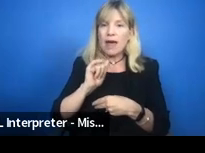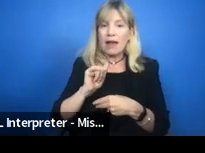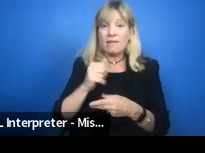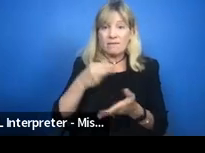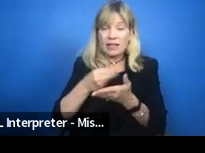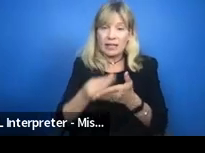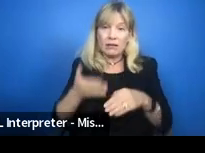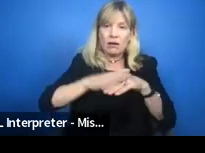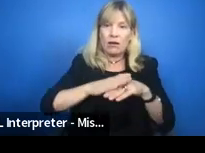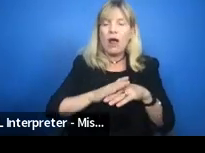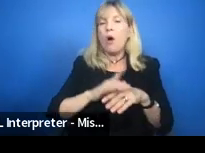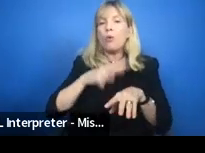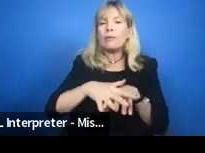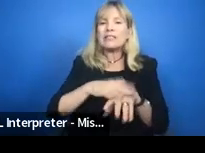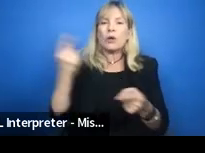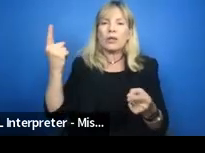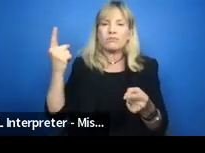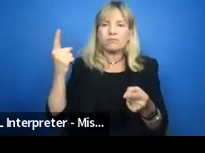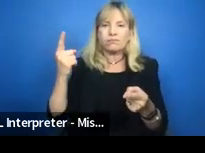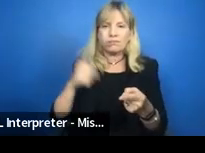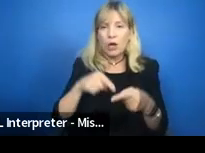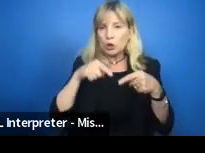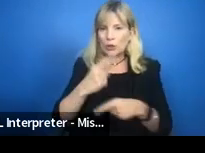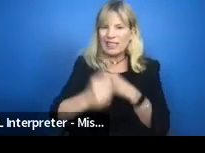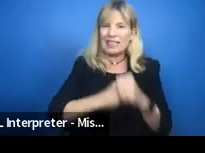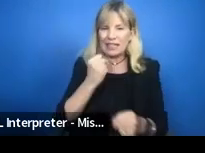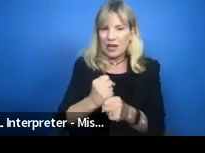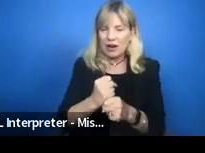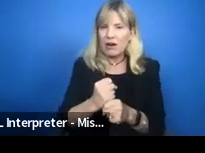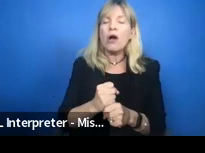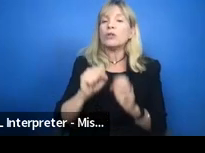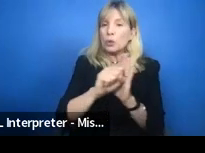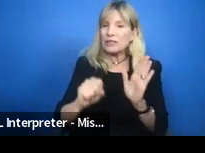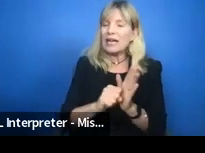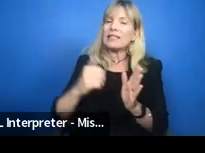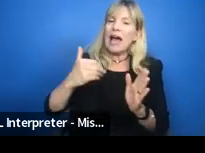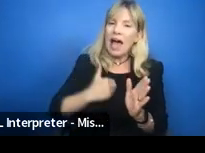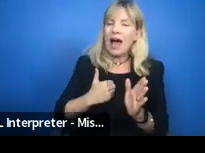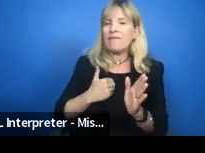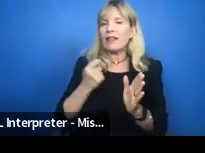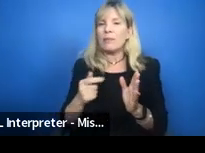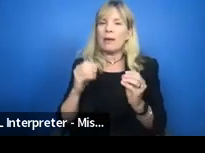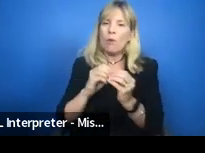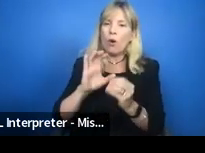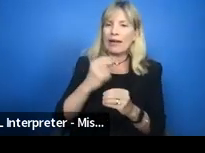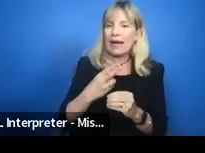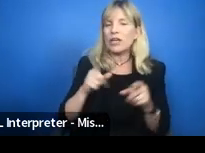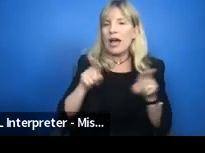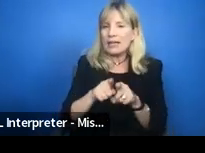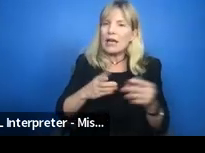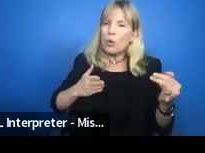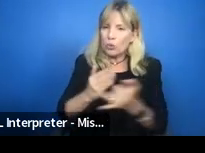funding is going to be slowly phased down over the course of this year. So states will have a little bit of extra cash as they go through this